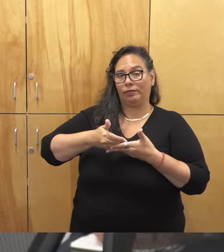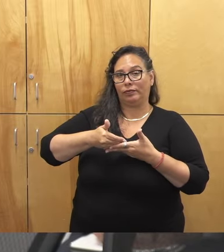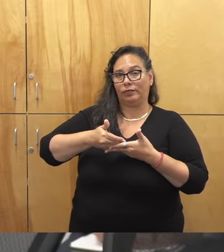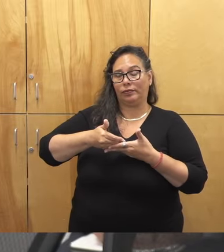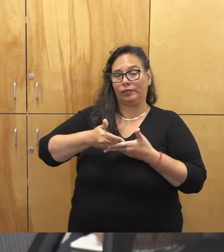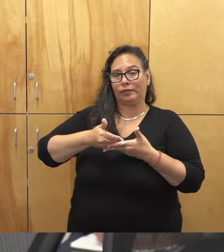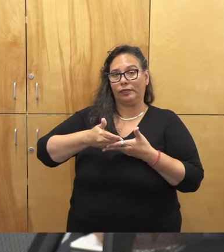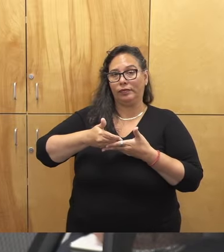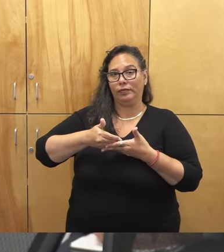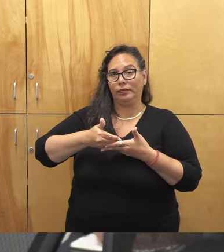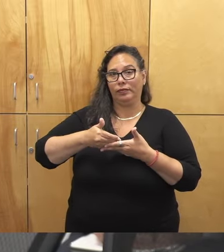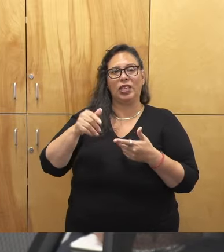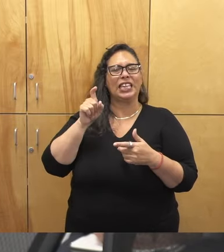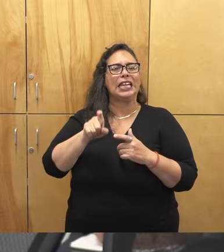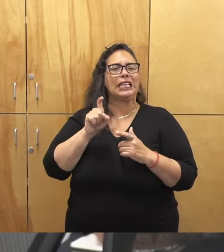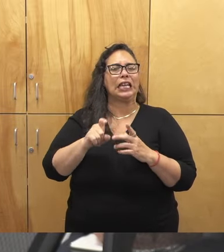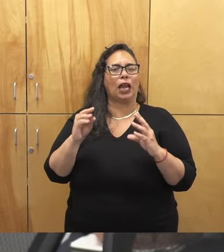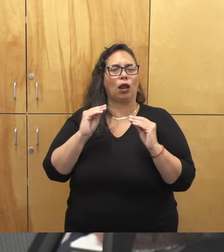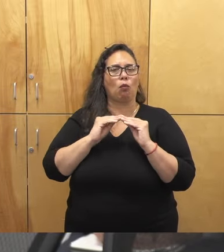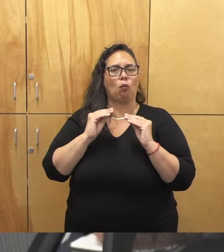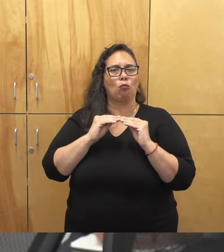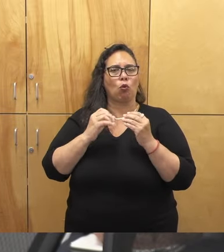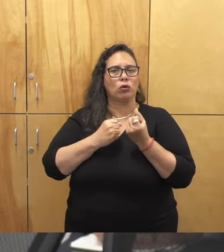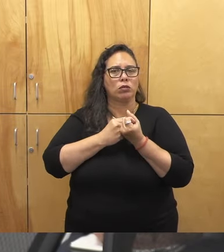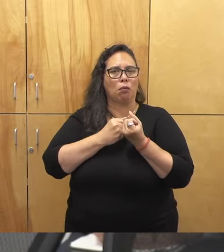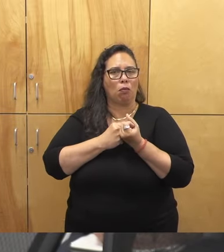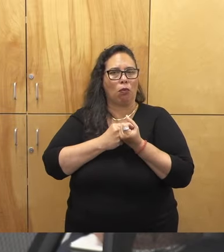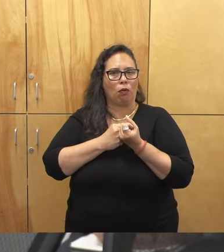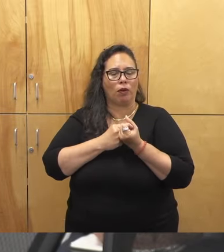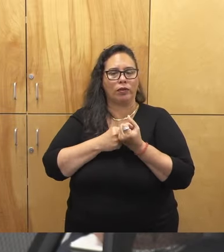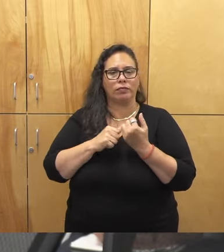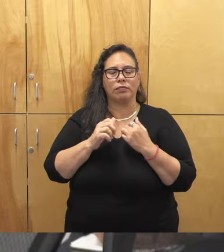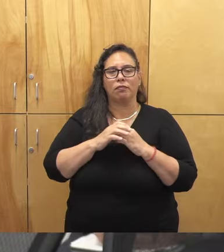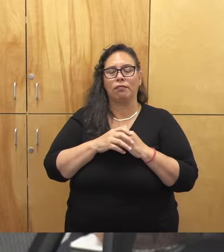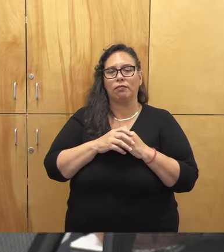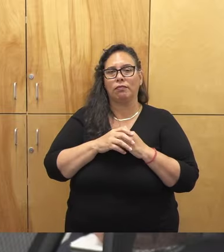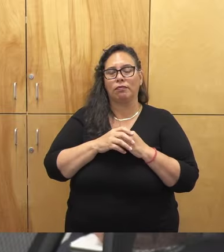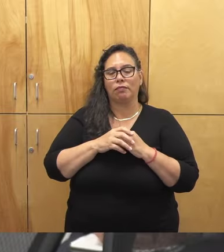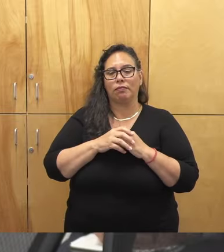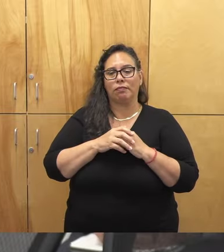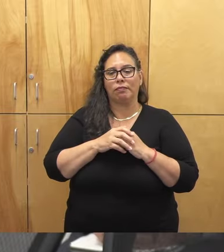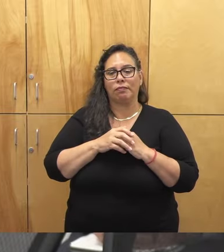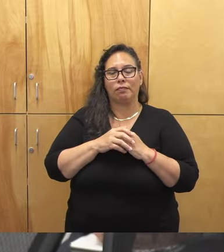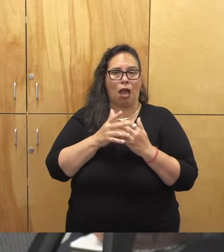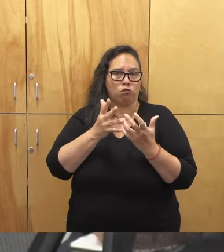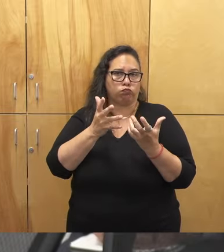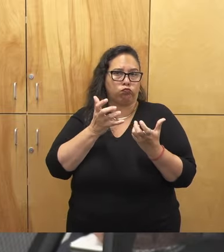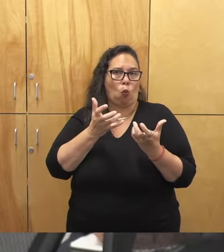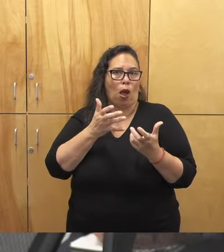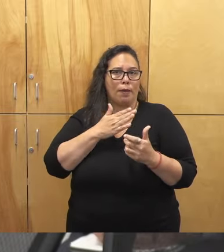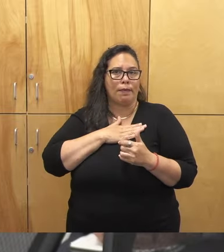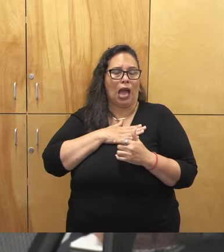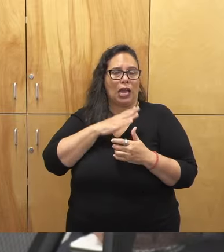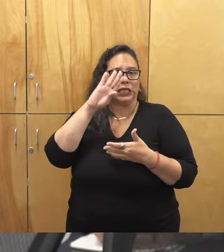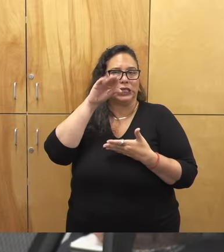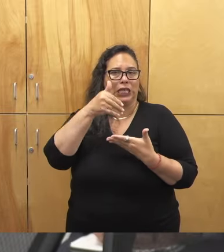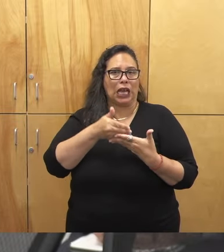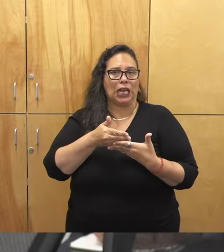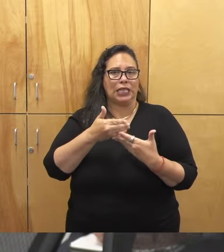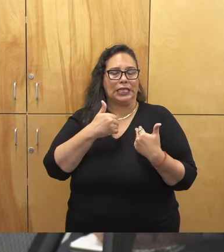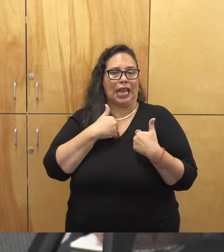that needed more support. And I would like my son to have the same or